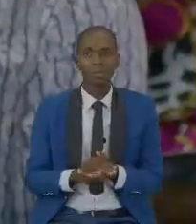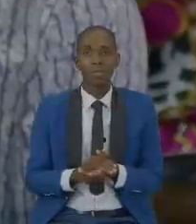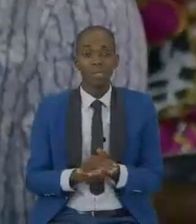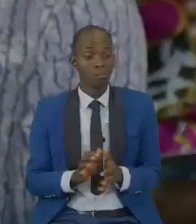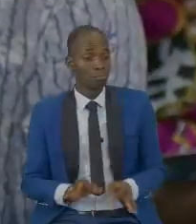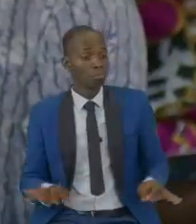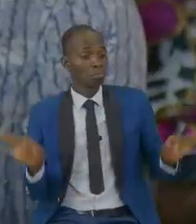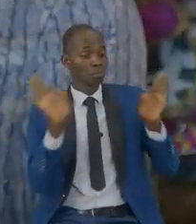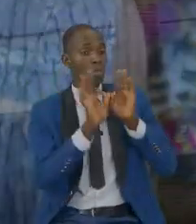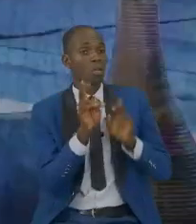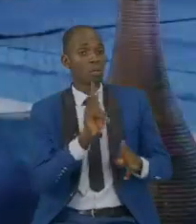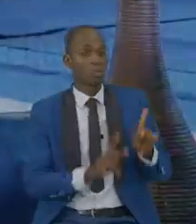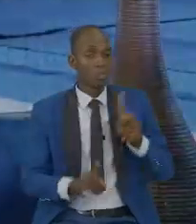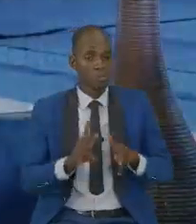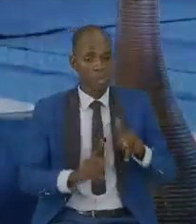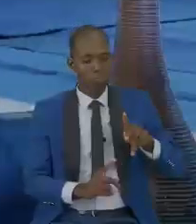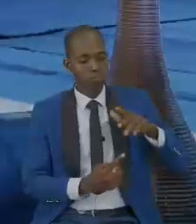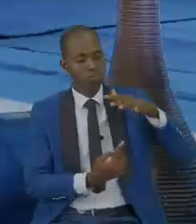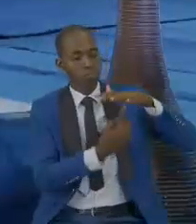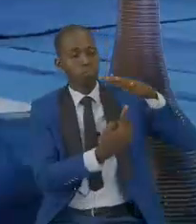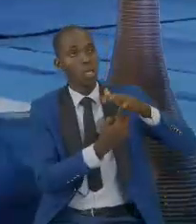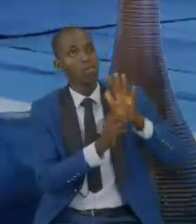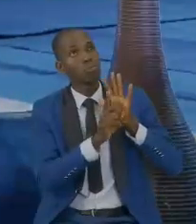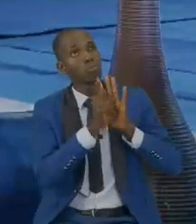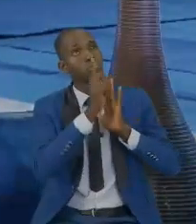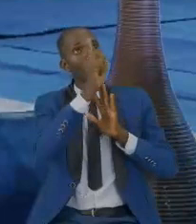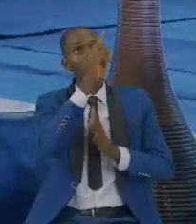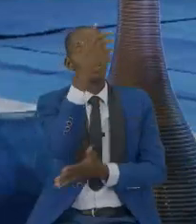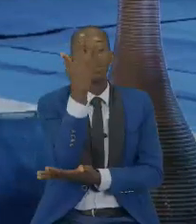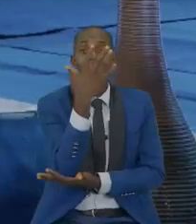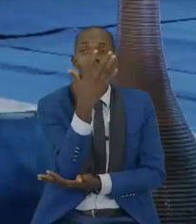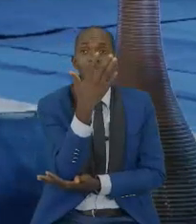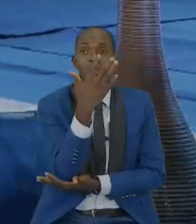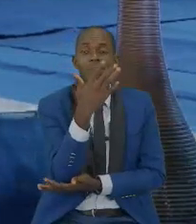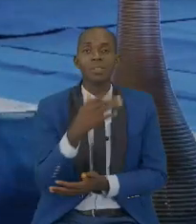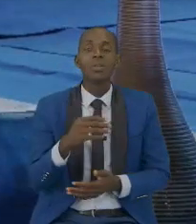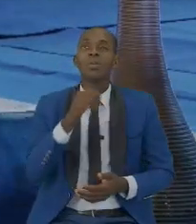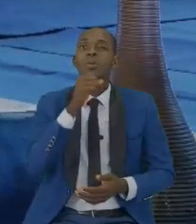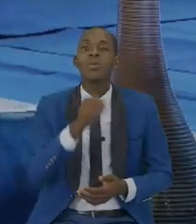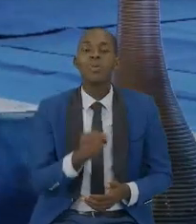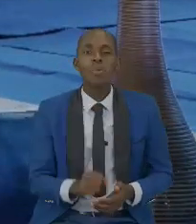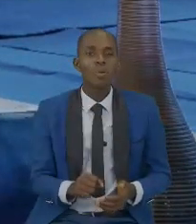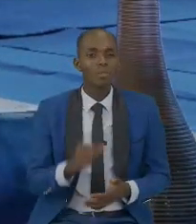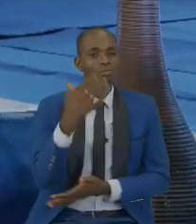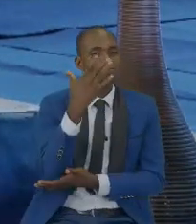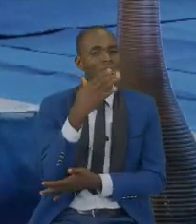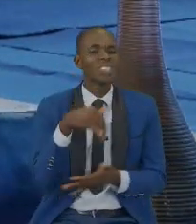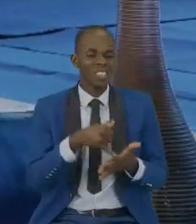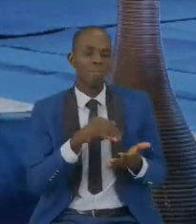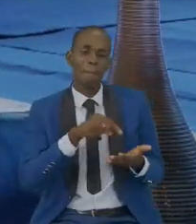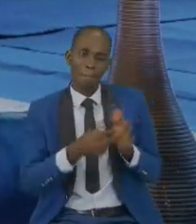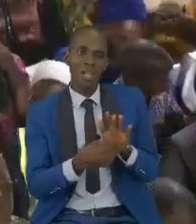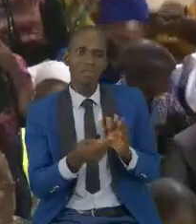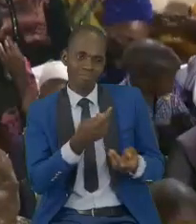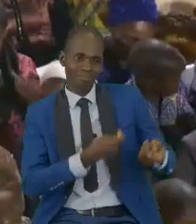people, tall trees, big trees, ancient trees, he's talking about men.